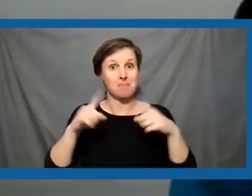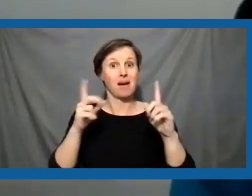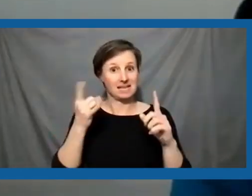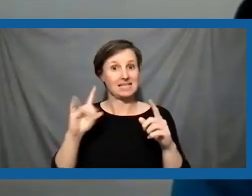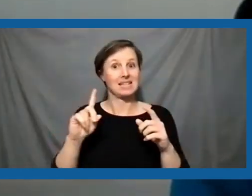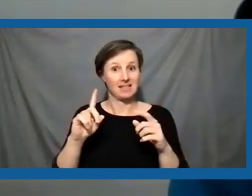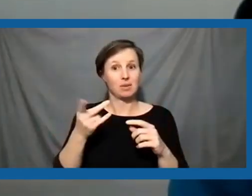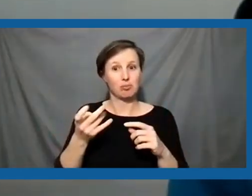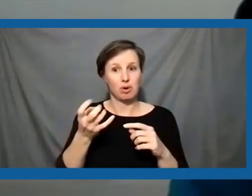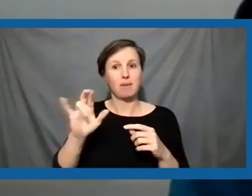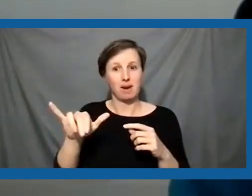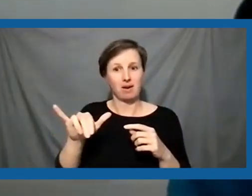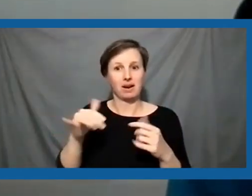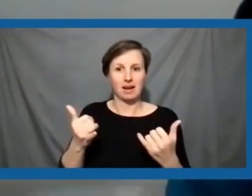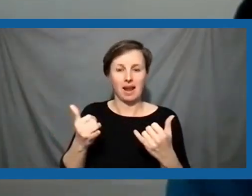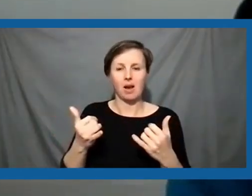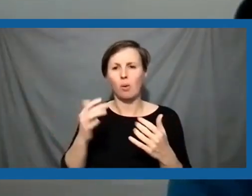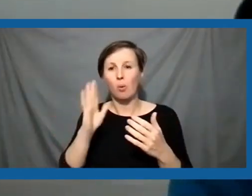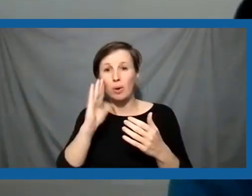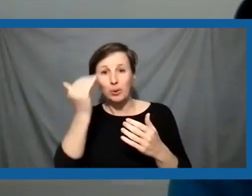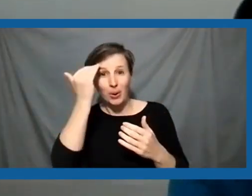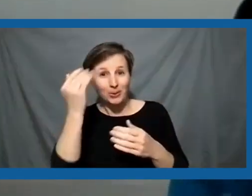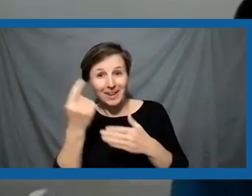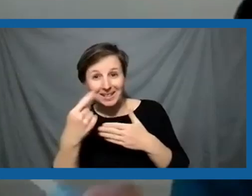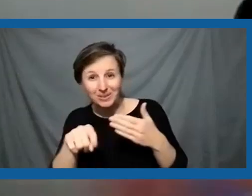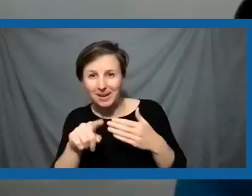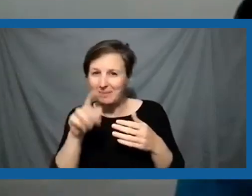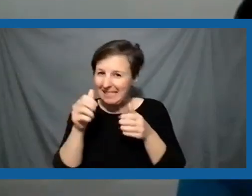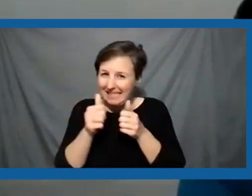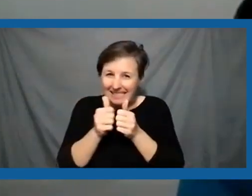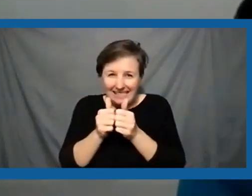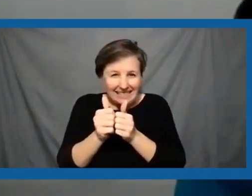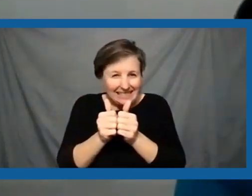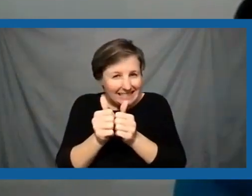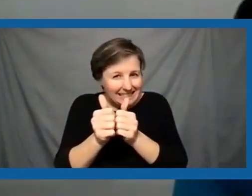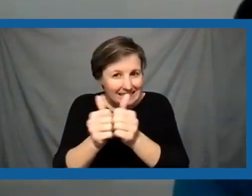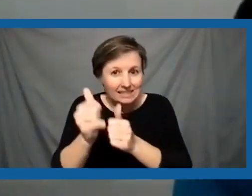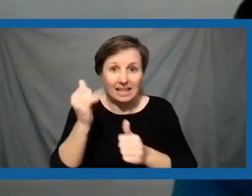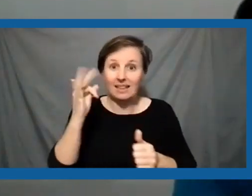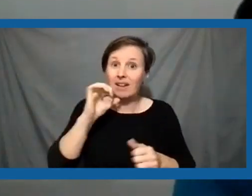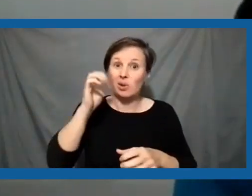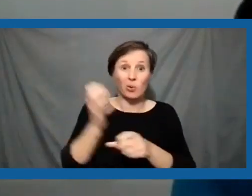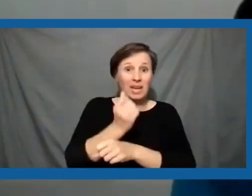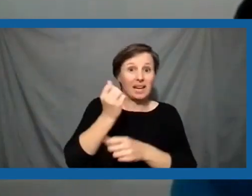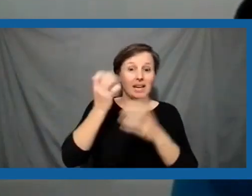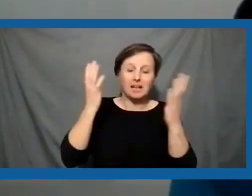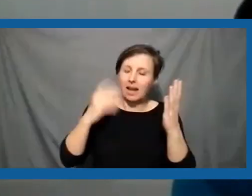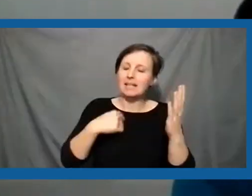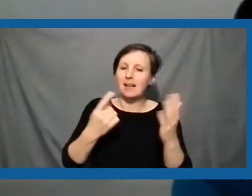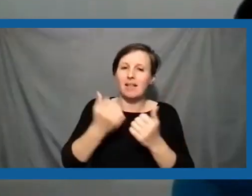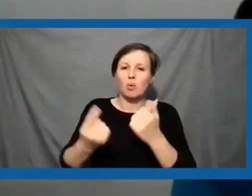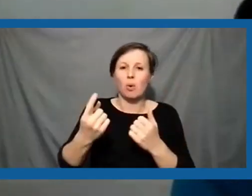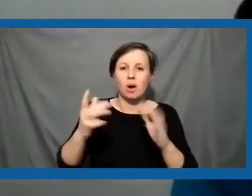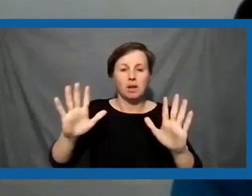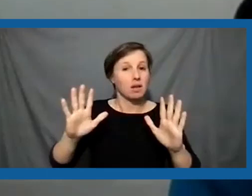in the general. And we'll know next week. It's very tight, it's pretty close. If I don't get it, I keep saying to everyone, this is an